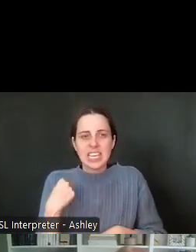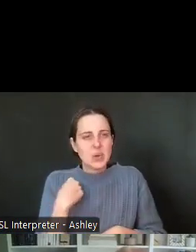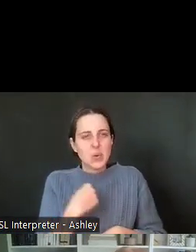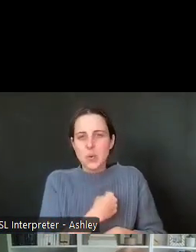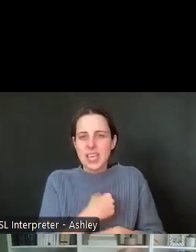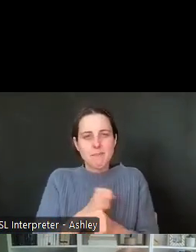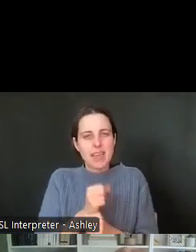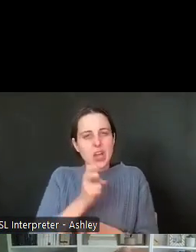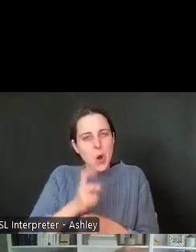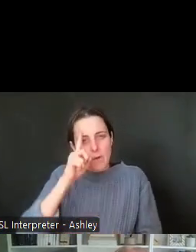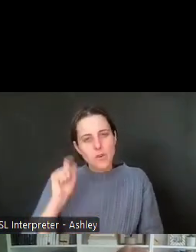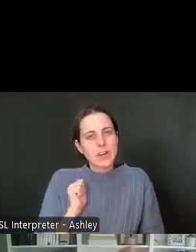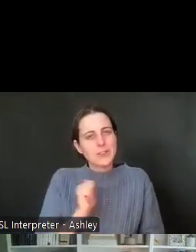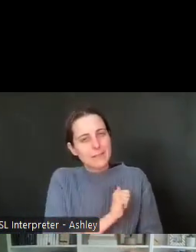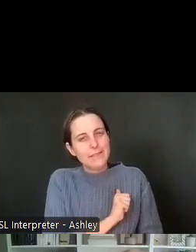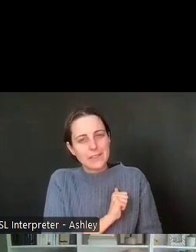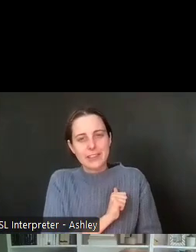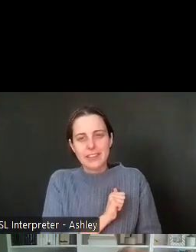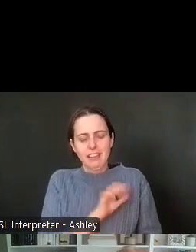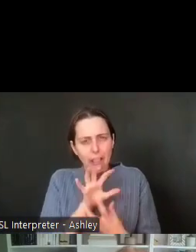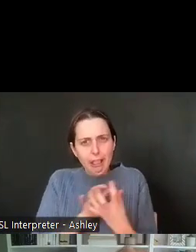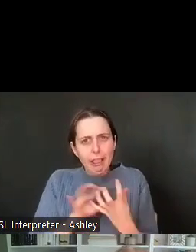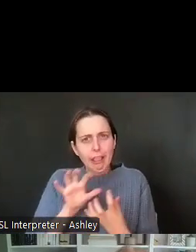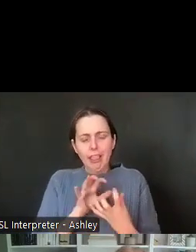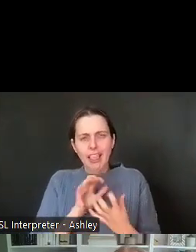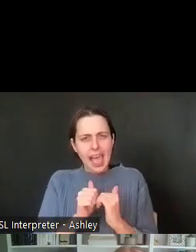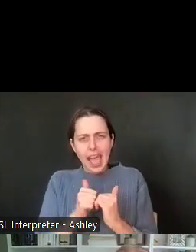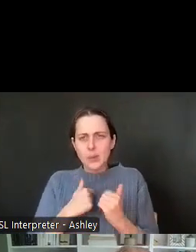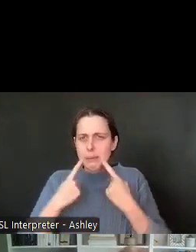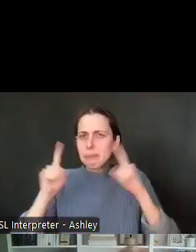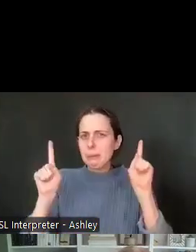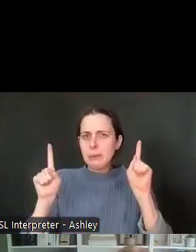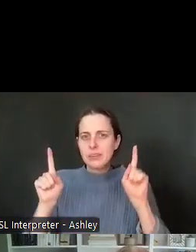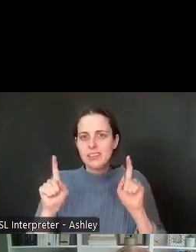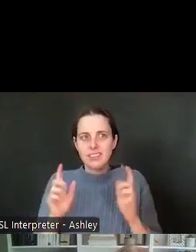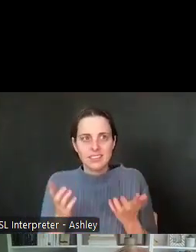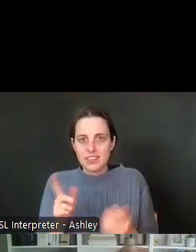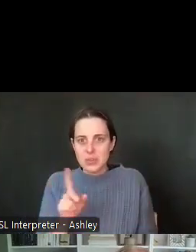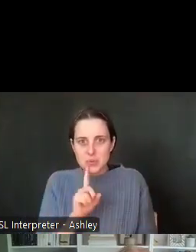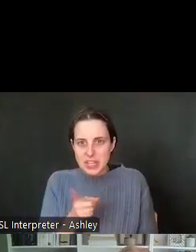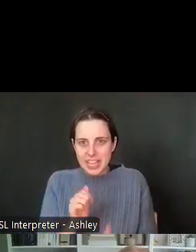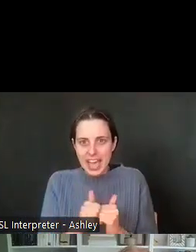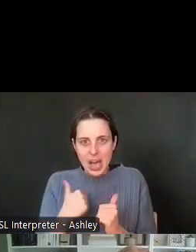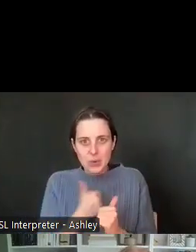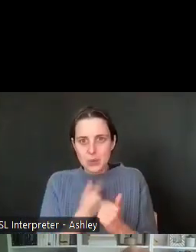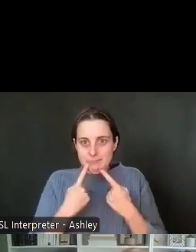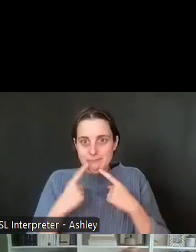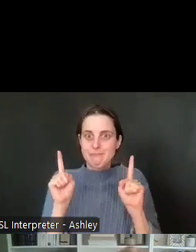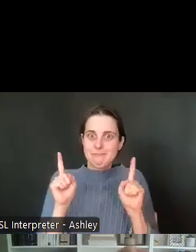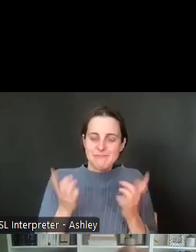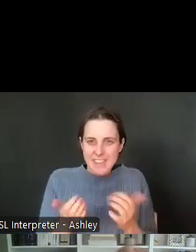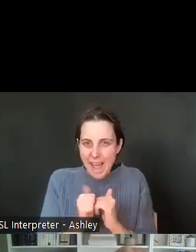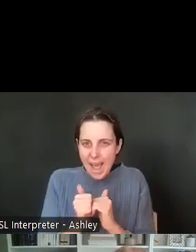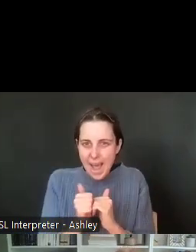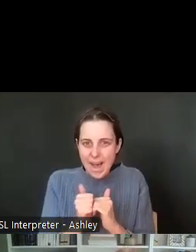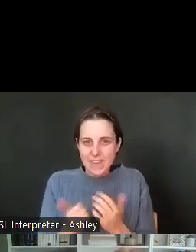and so confusing and so hard to attain that how in the world could we ever get it? How could we ever build